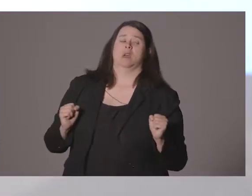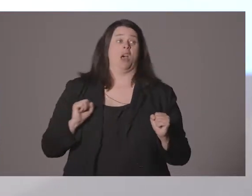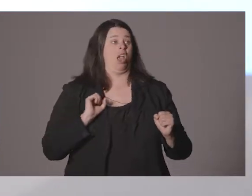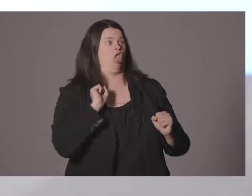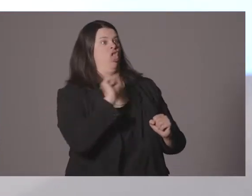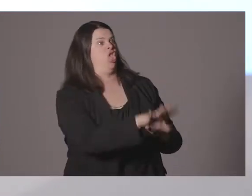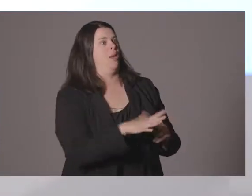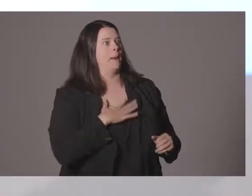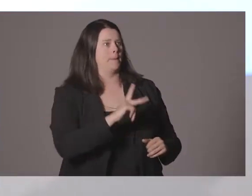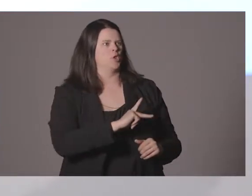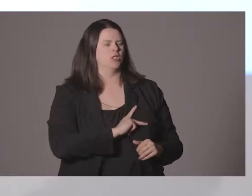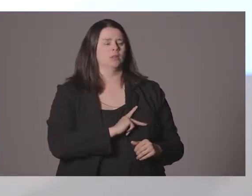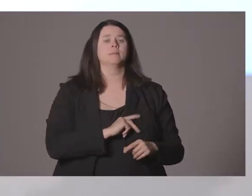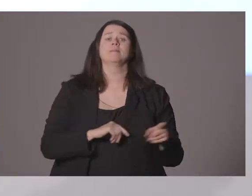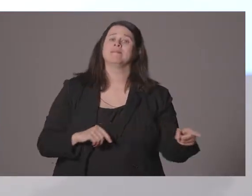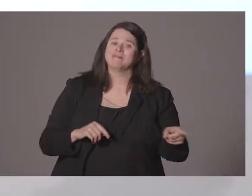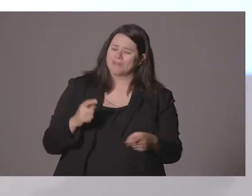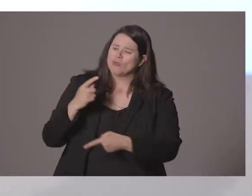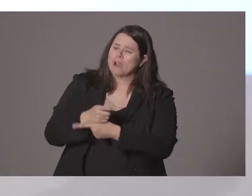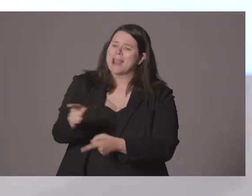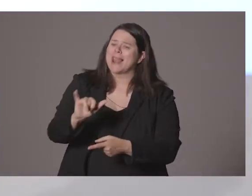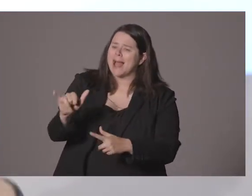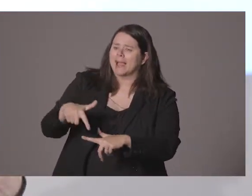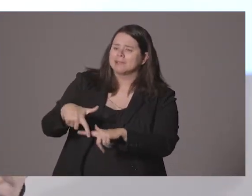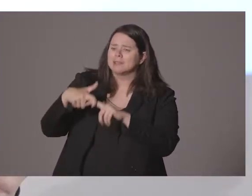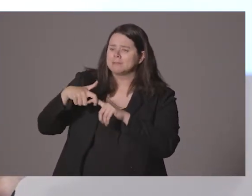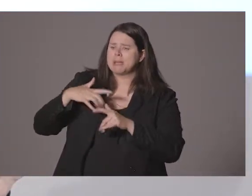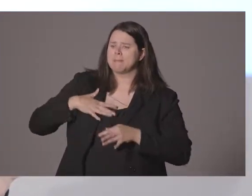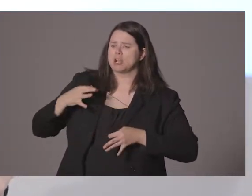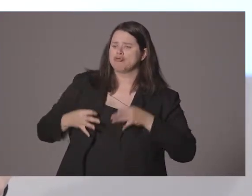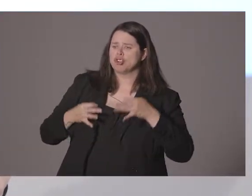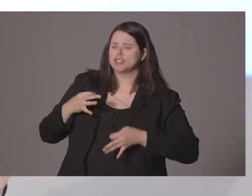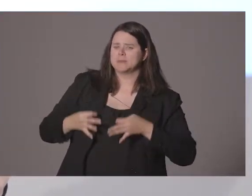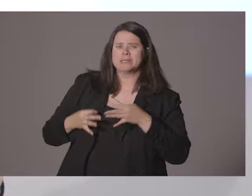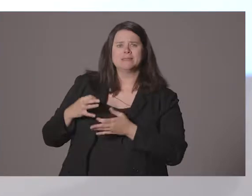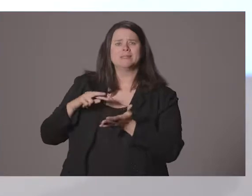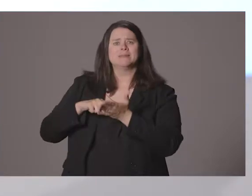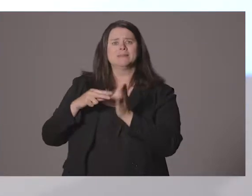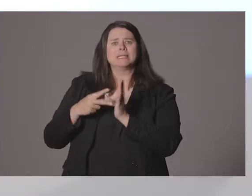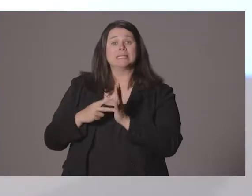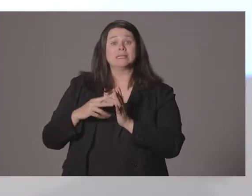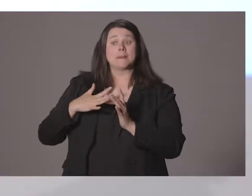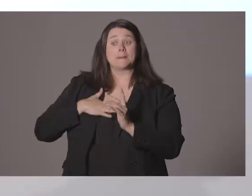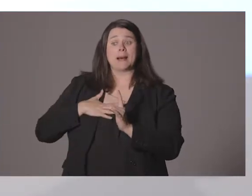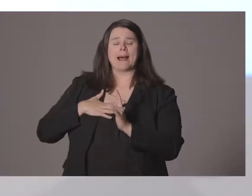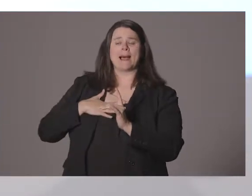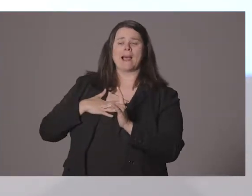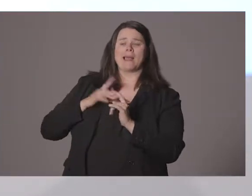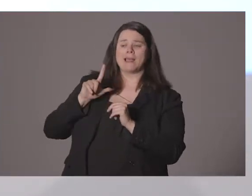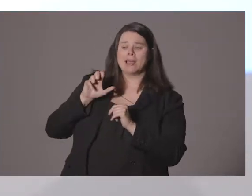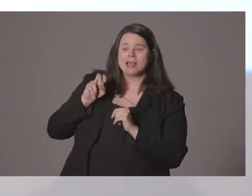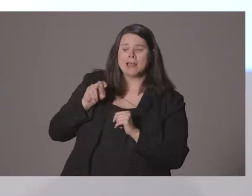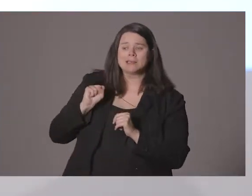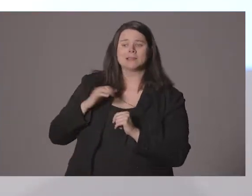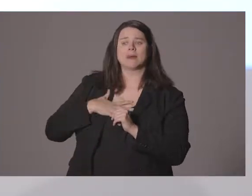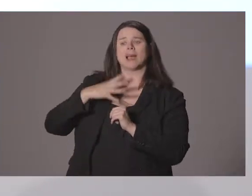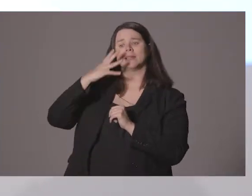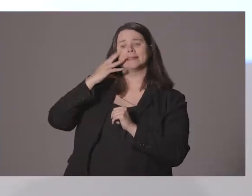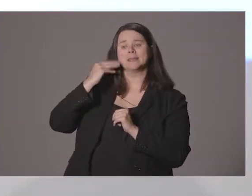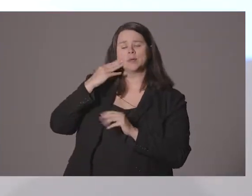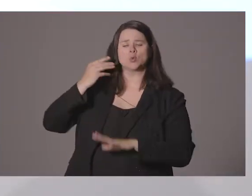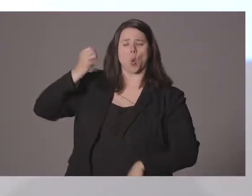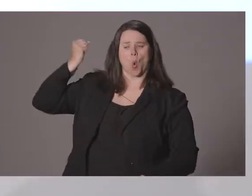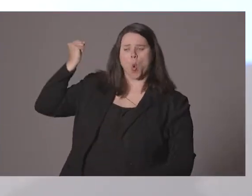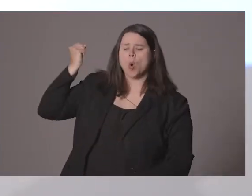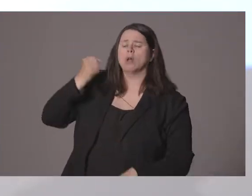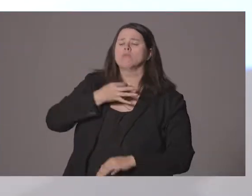opening up to you in the same way. So suspending judgment a little bit, like pressing pause on this is the lens that I have because